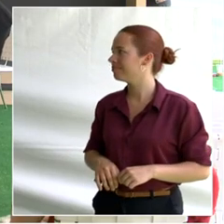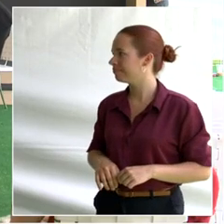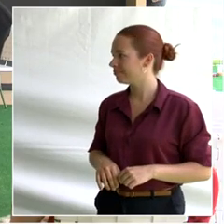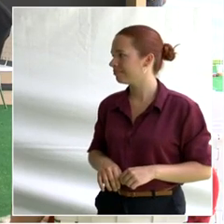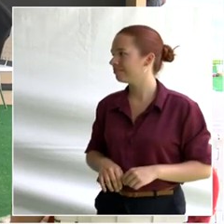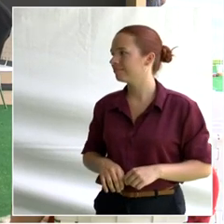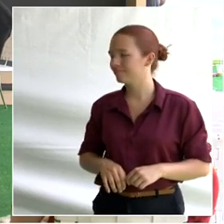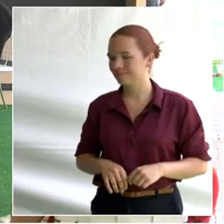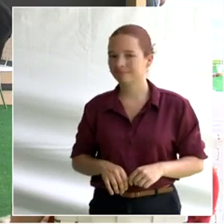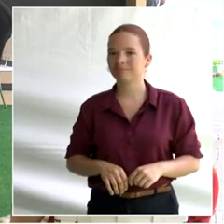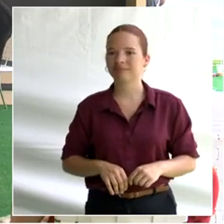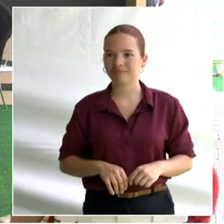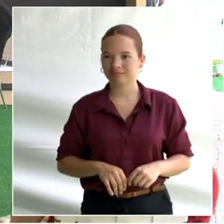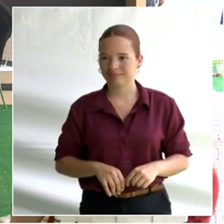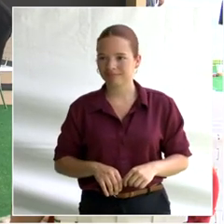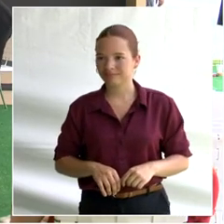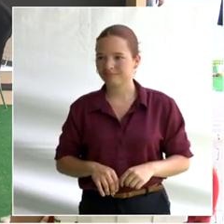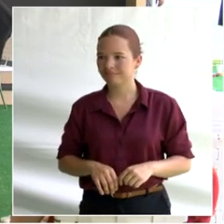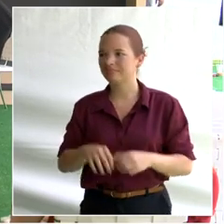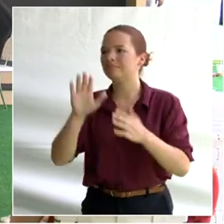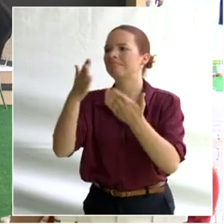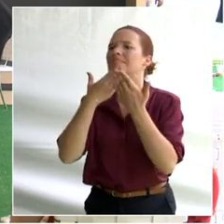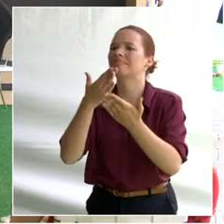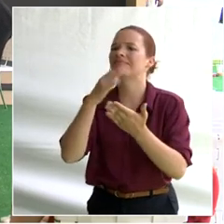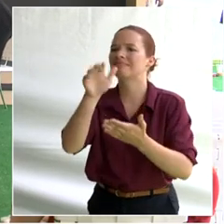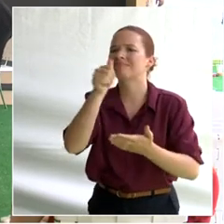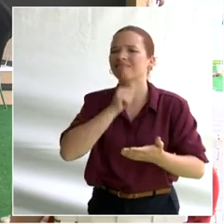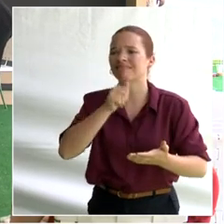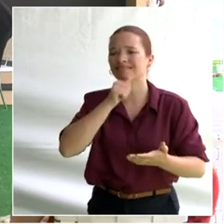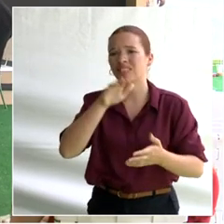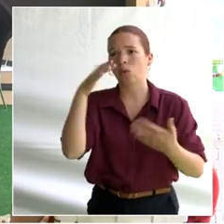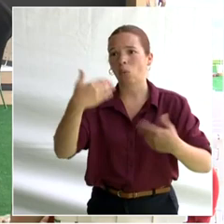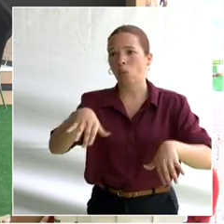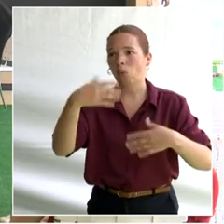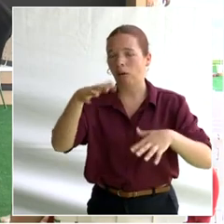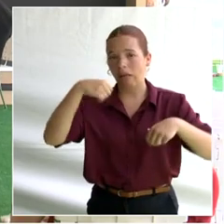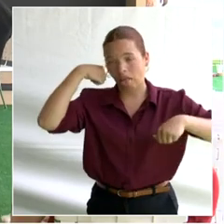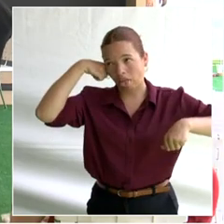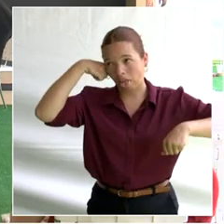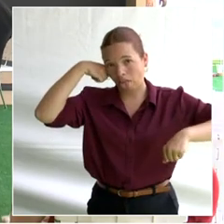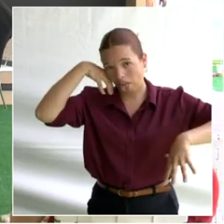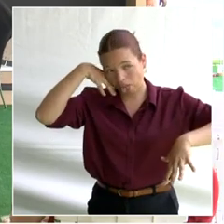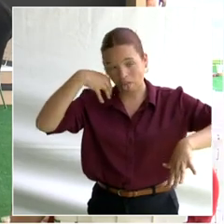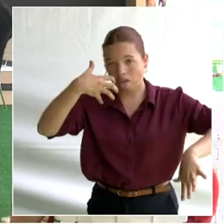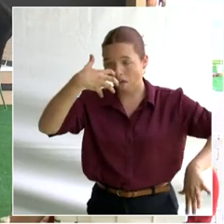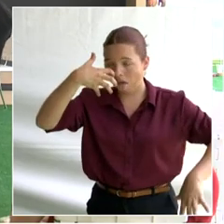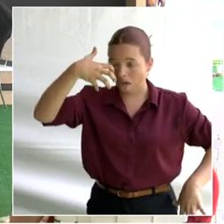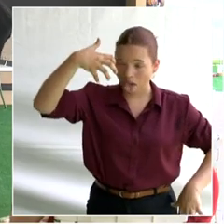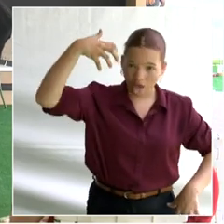Thanks for your patience, everybody. I know it's warm. We'll get this going for you in just a second.